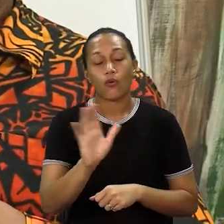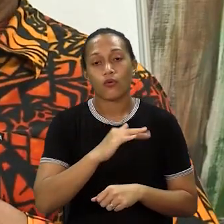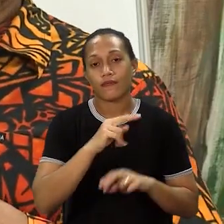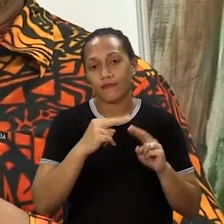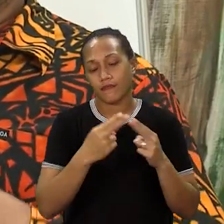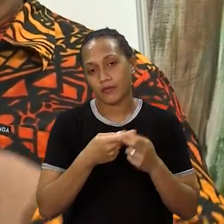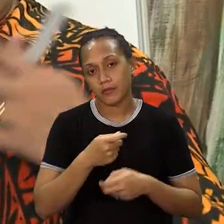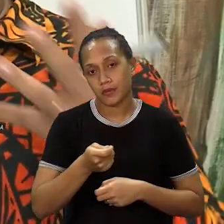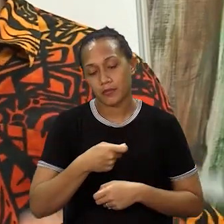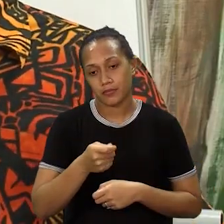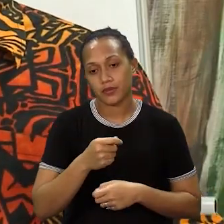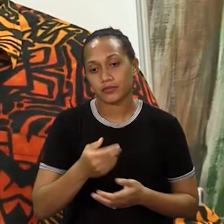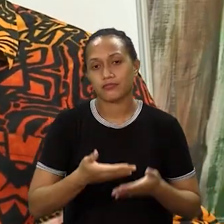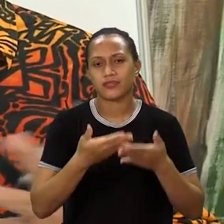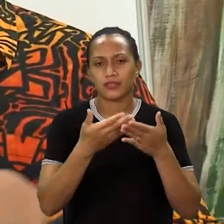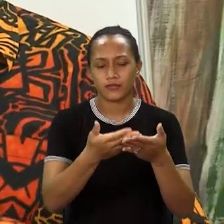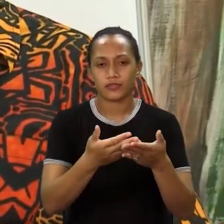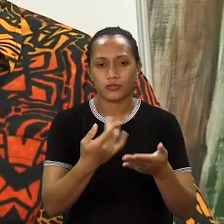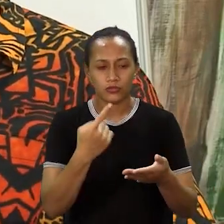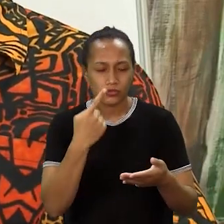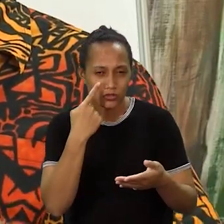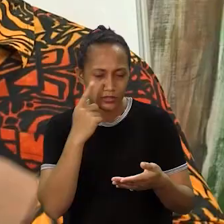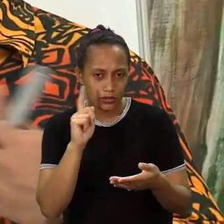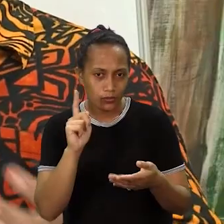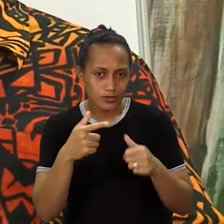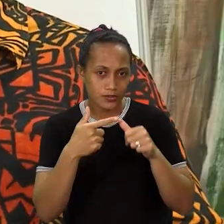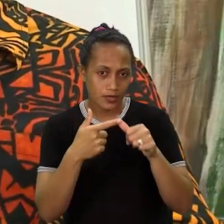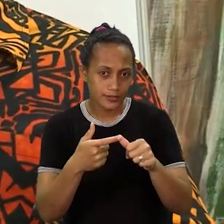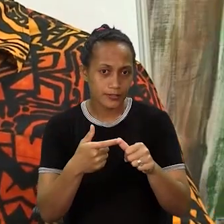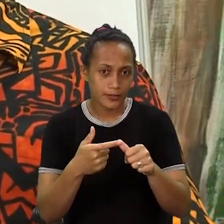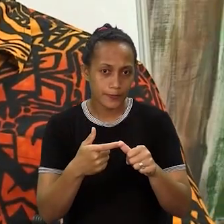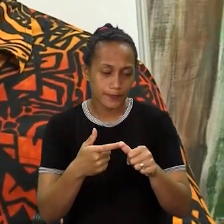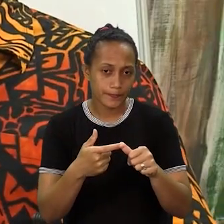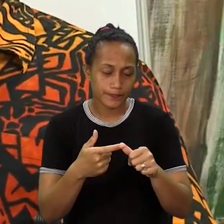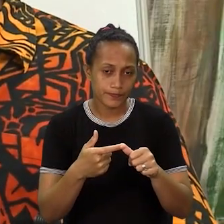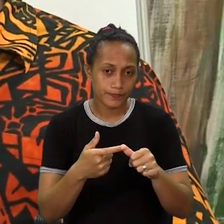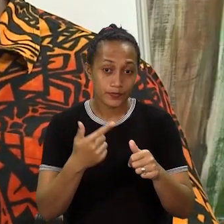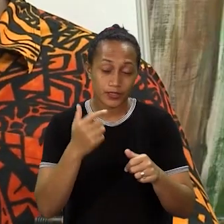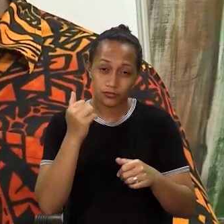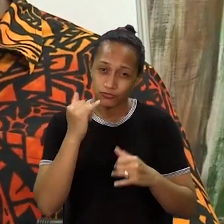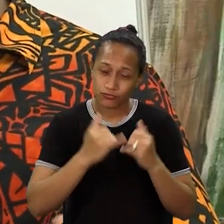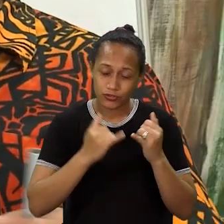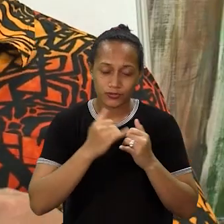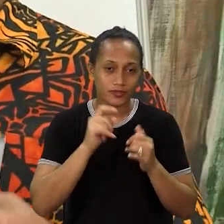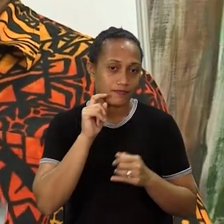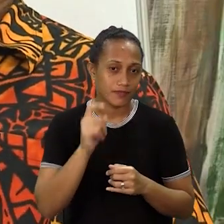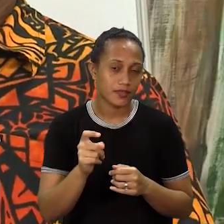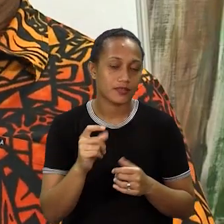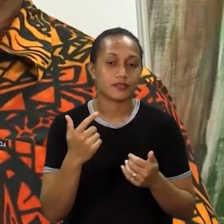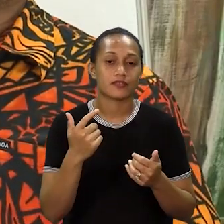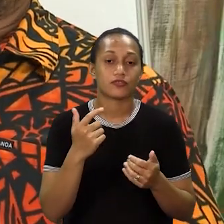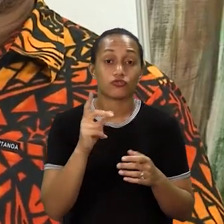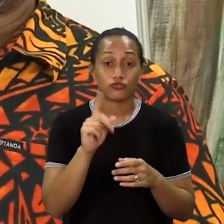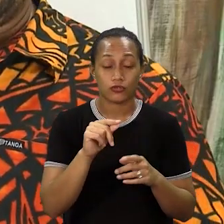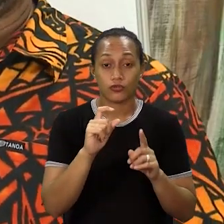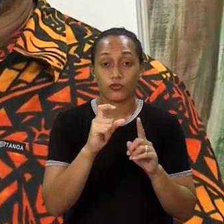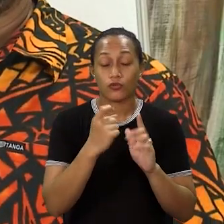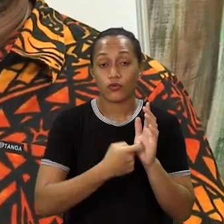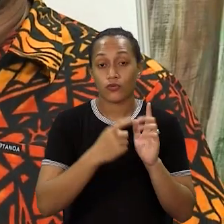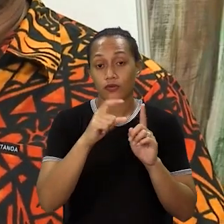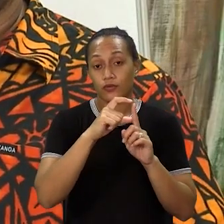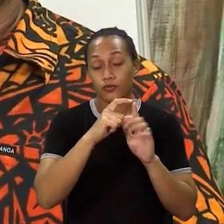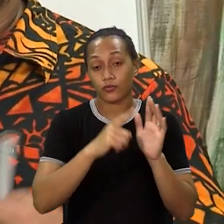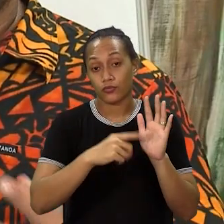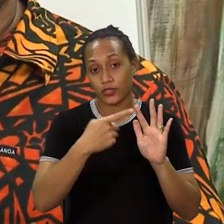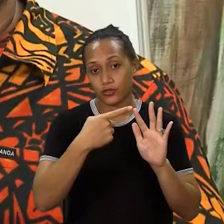teacher, or all the family members. Give it to them to solve. Let them to solve it. It's really, really fun for you